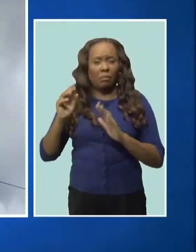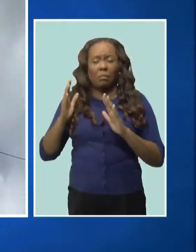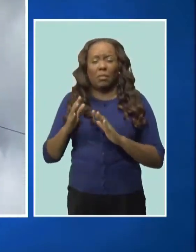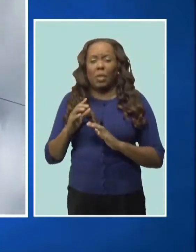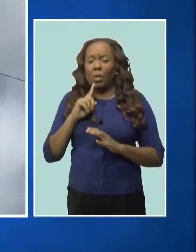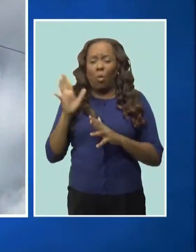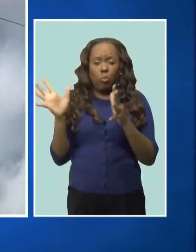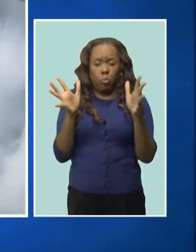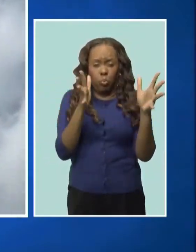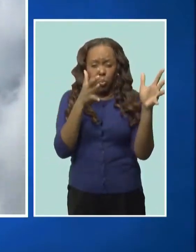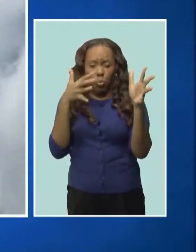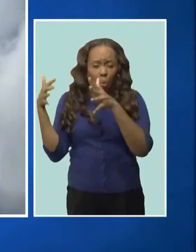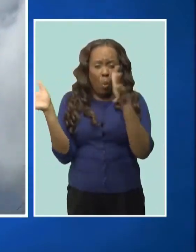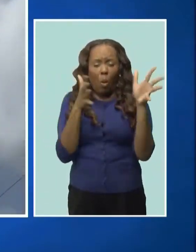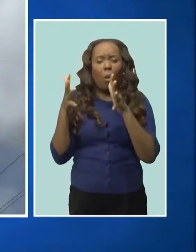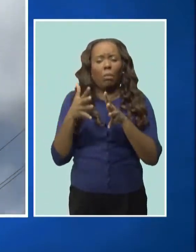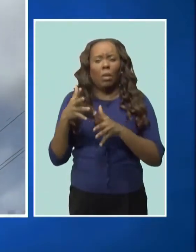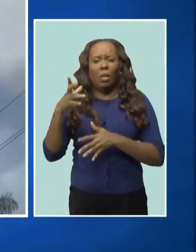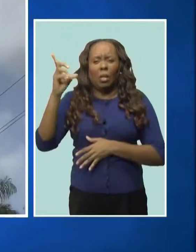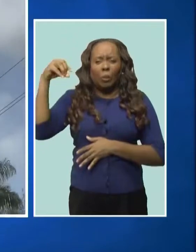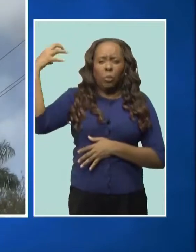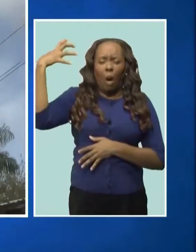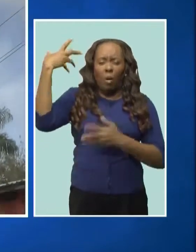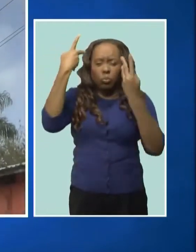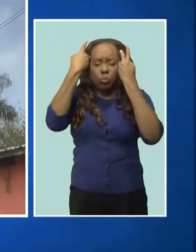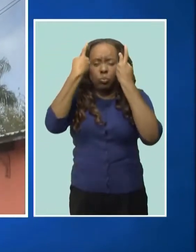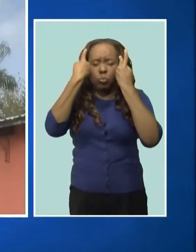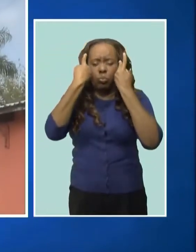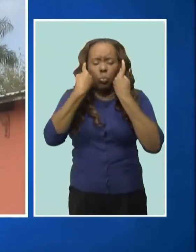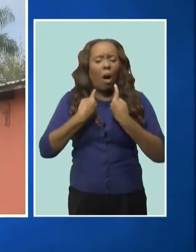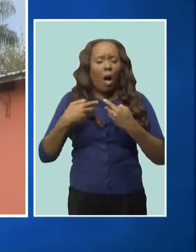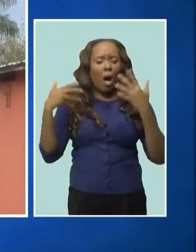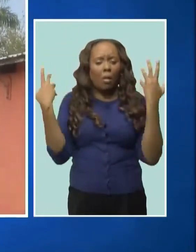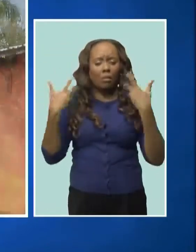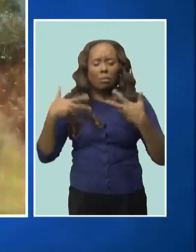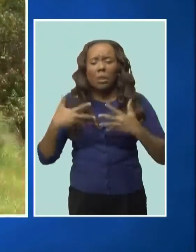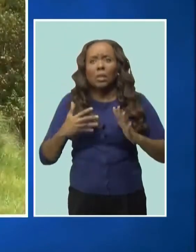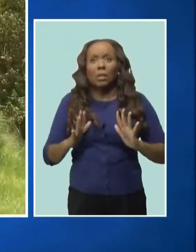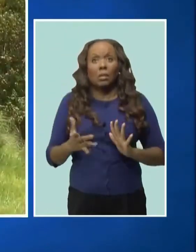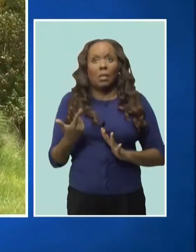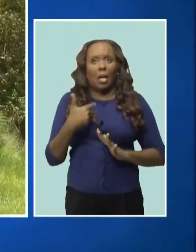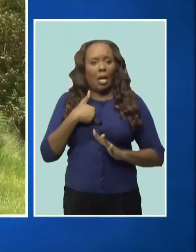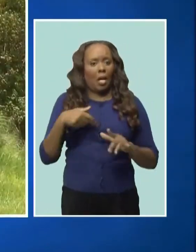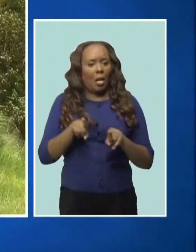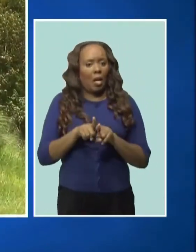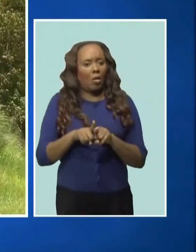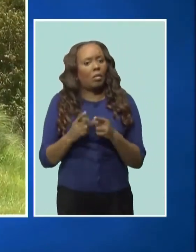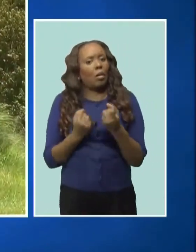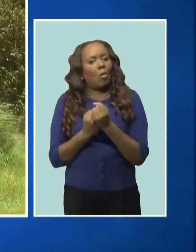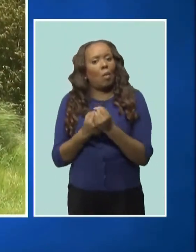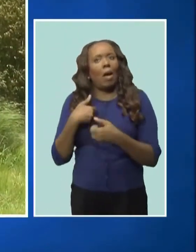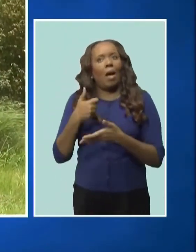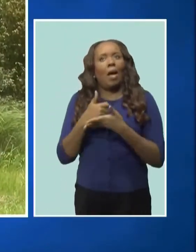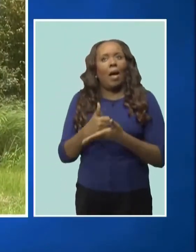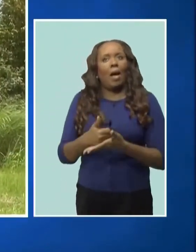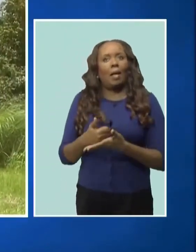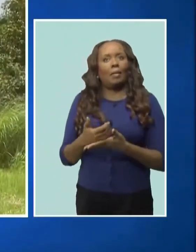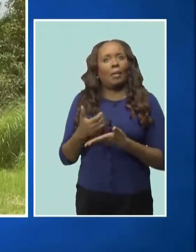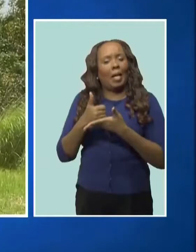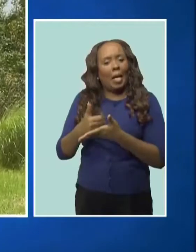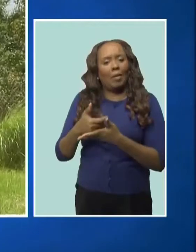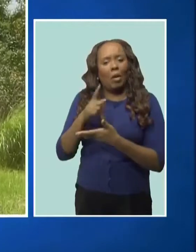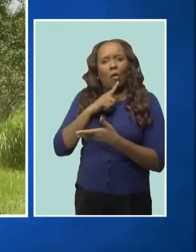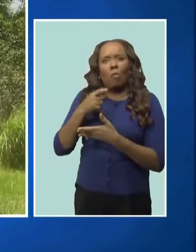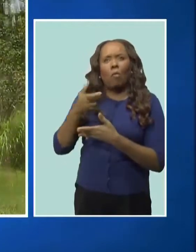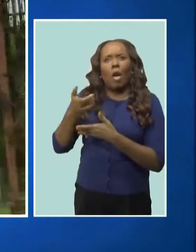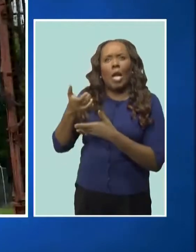winds and scorching heat to get the job done. Even I pitched in, helping to pull in the tow rope that